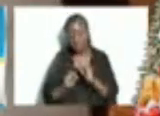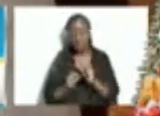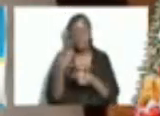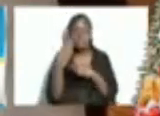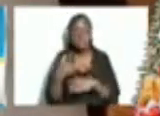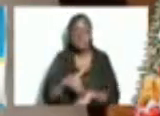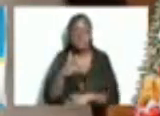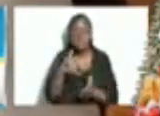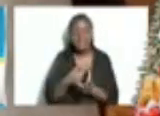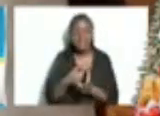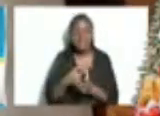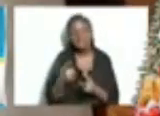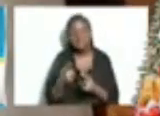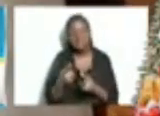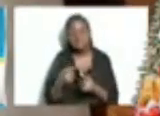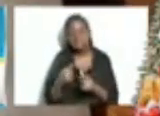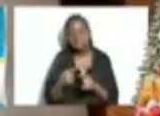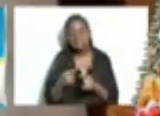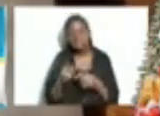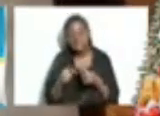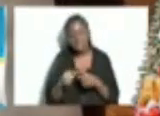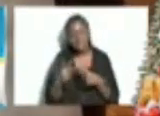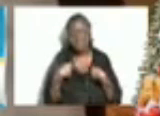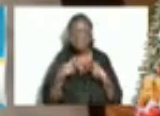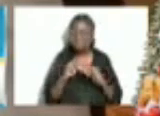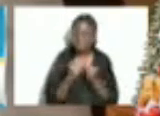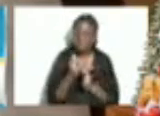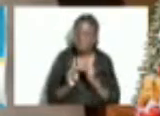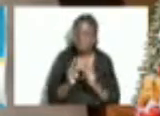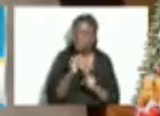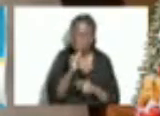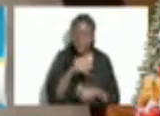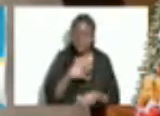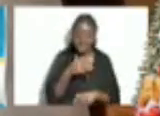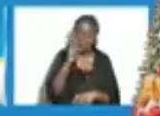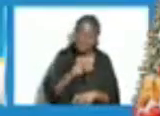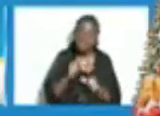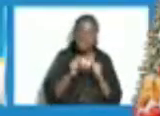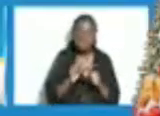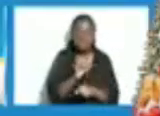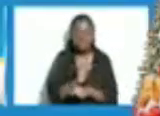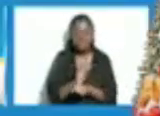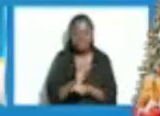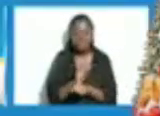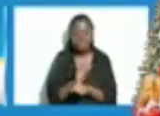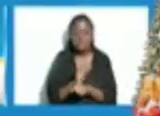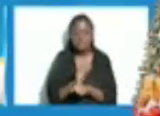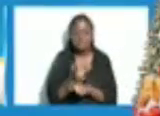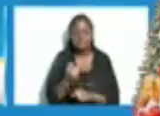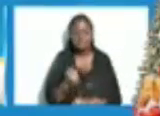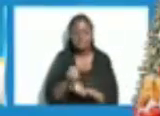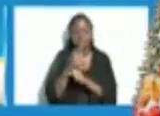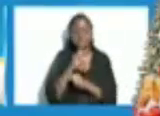it. And to the extent that you have groups of people not feeling it, that means we have to continue to work. His assertions being supported by the International Monetary